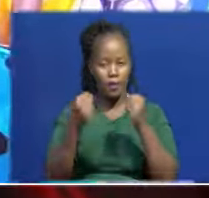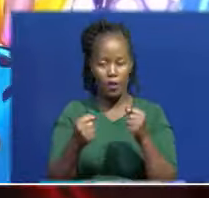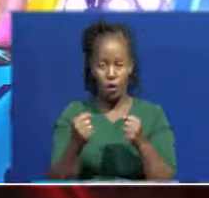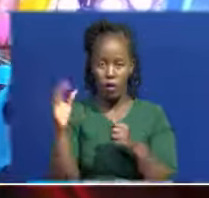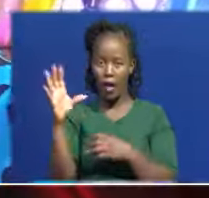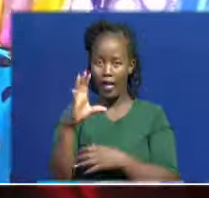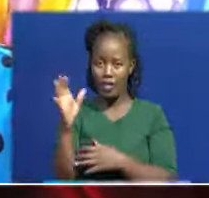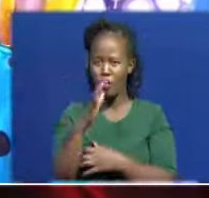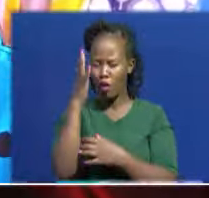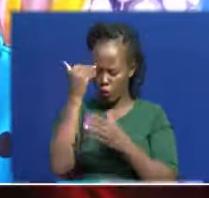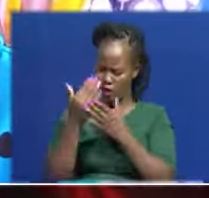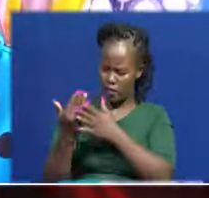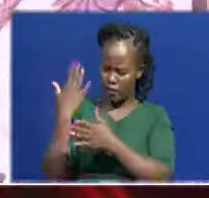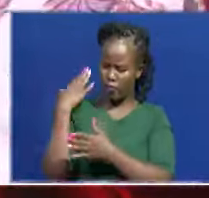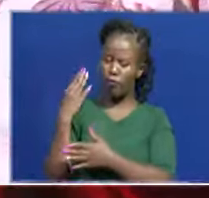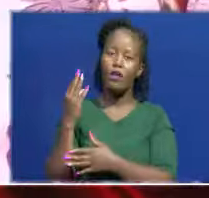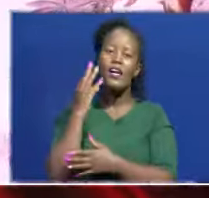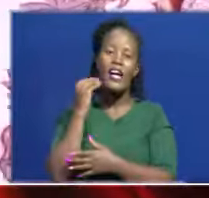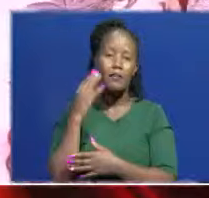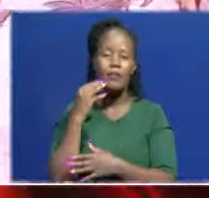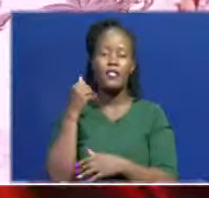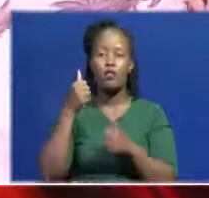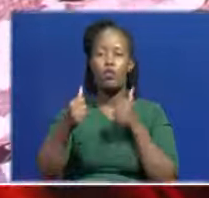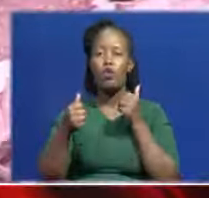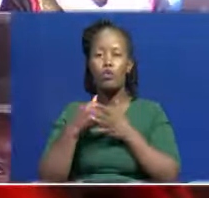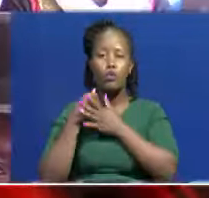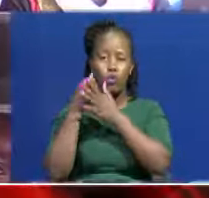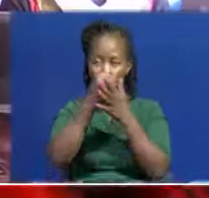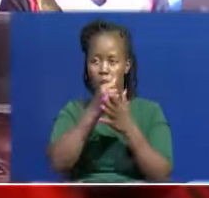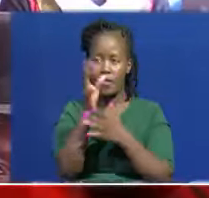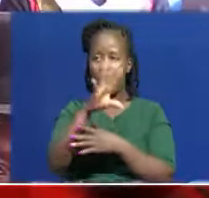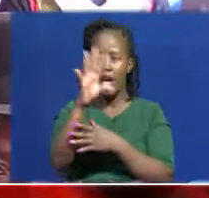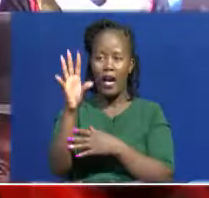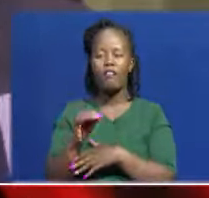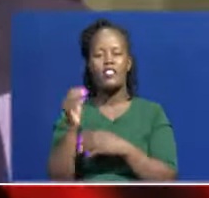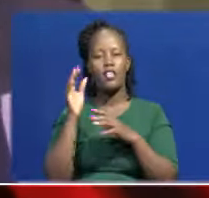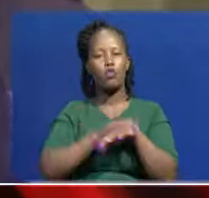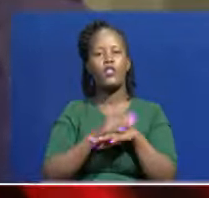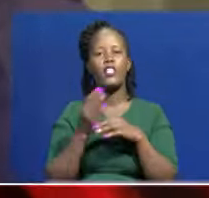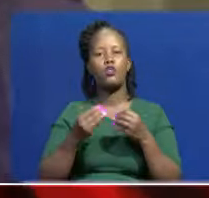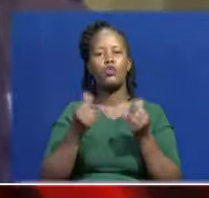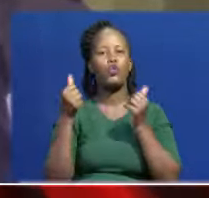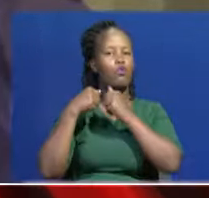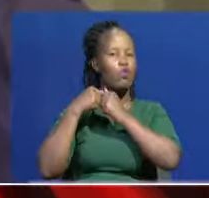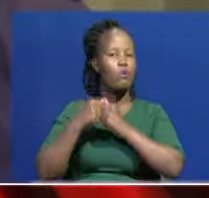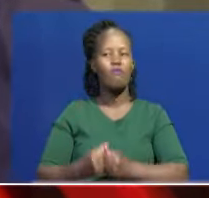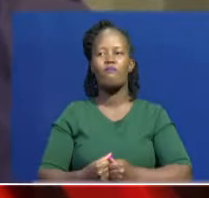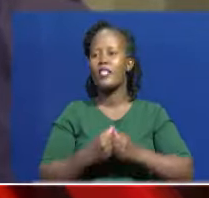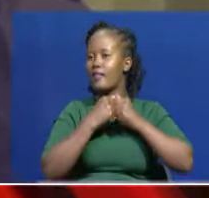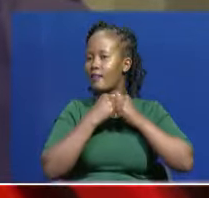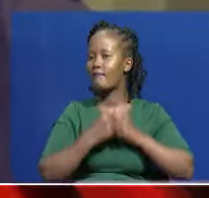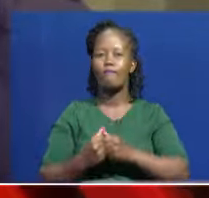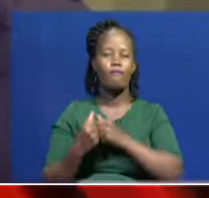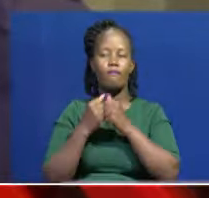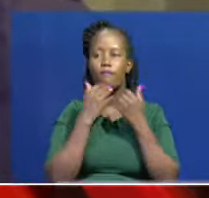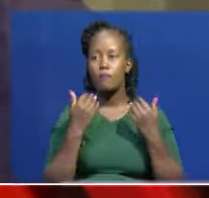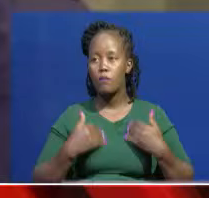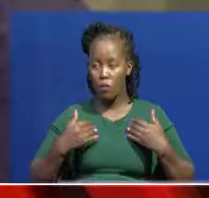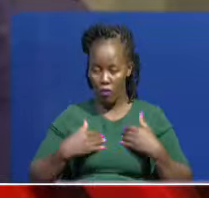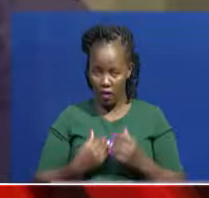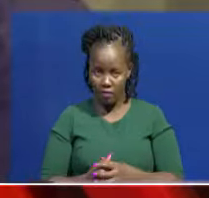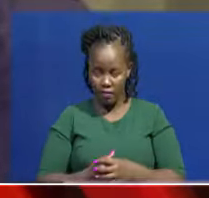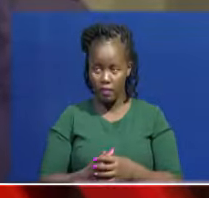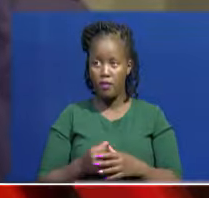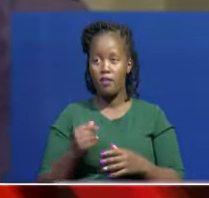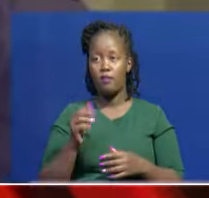experience that will help Africa get solutions to the challenges it is facing. They have seen it fit to pull